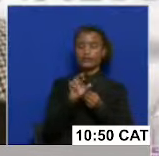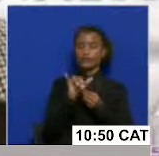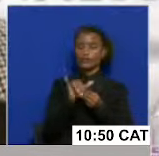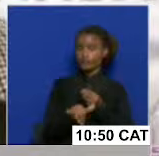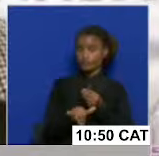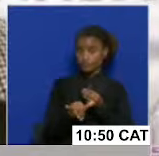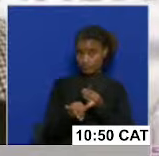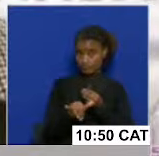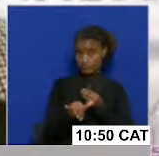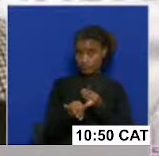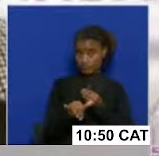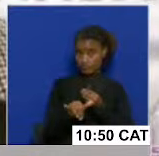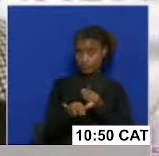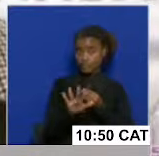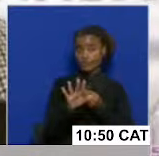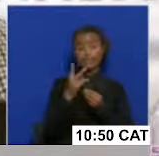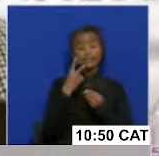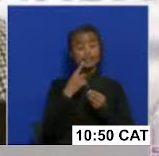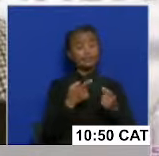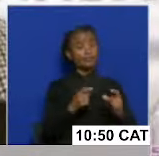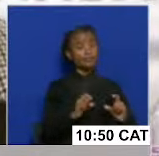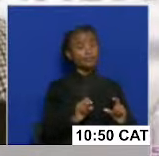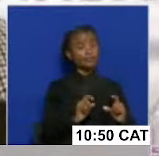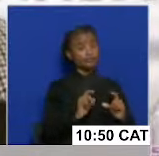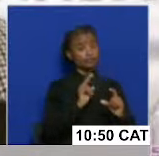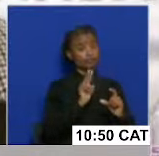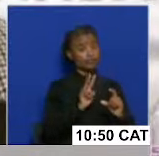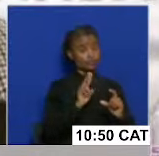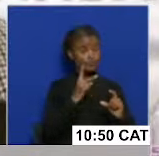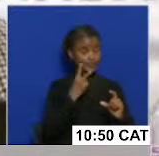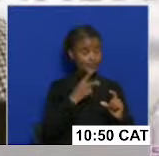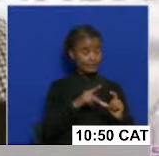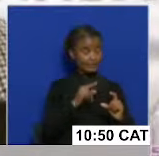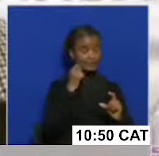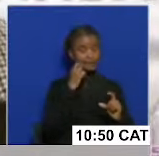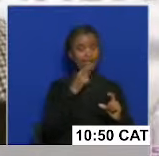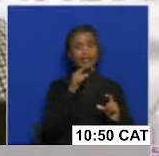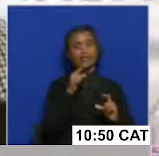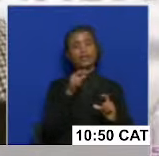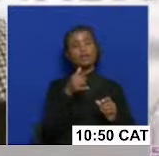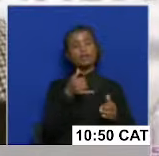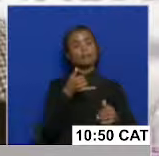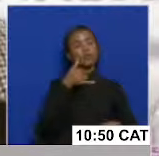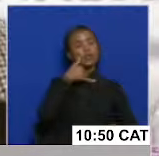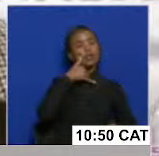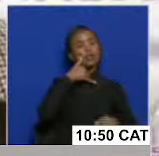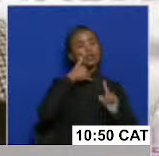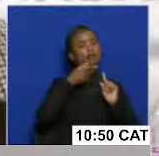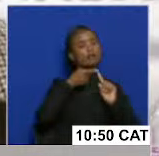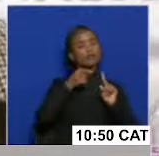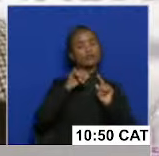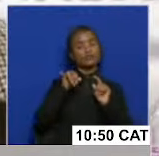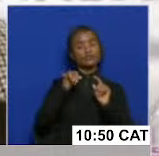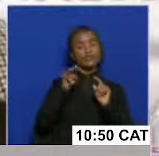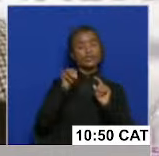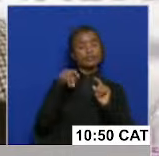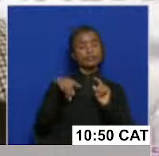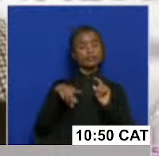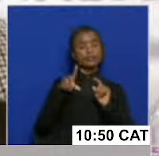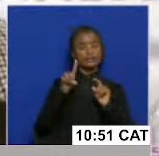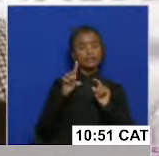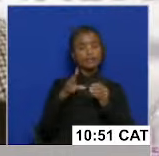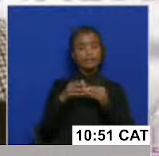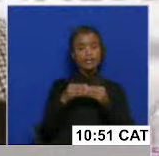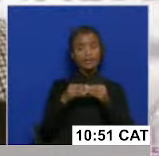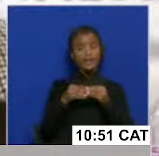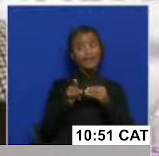member who you confirmed is yourself, and the JMPD member indicated that they needed assistance with recovery of stones